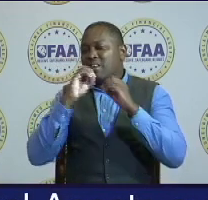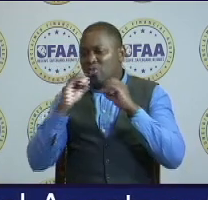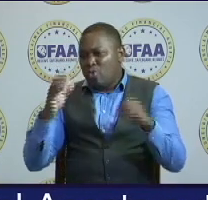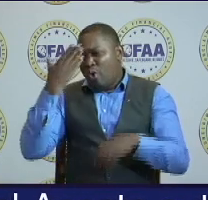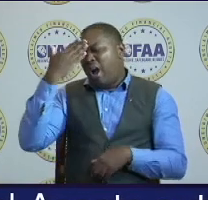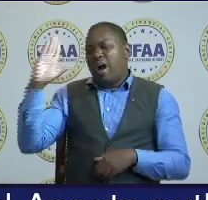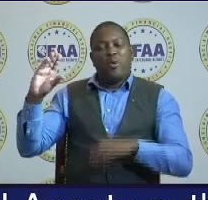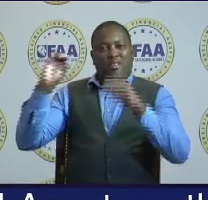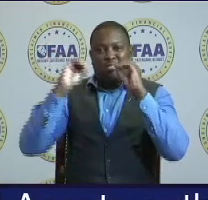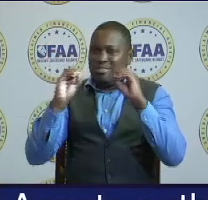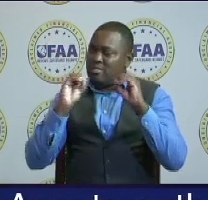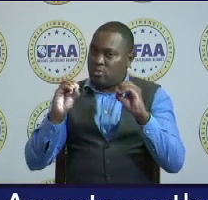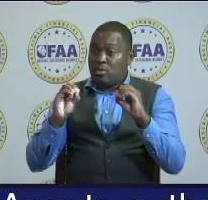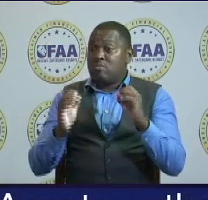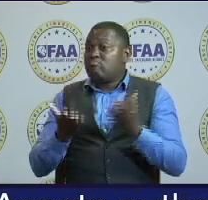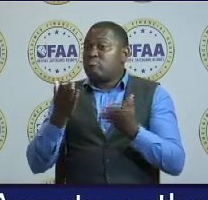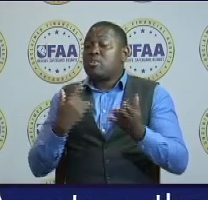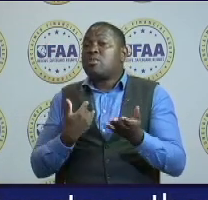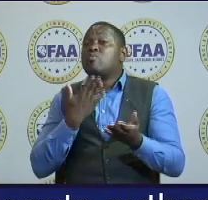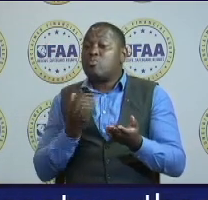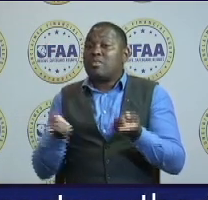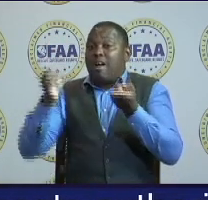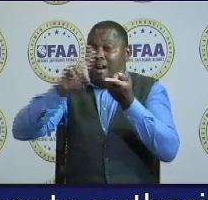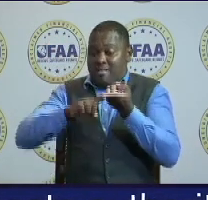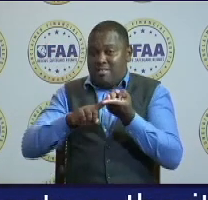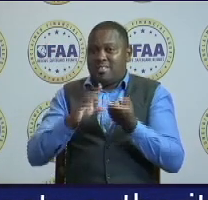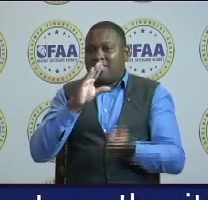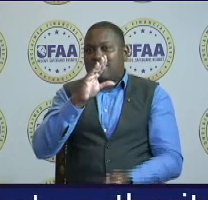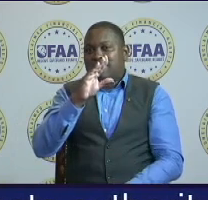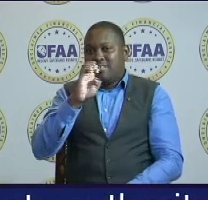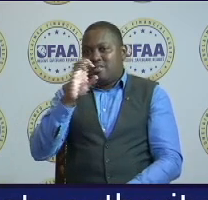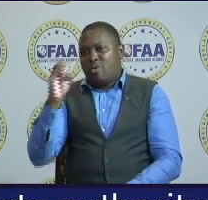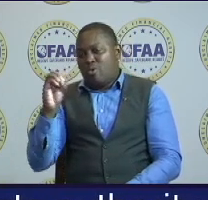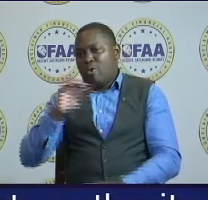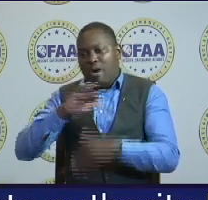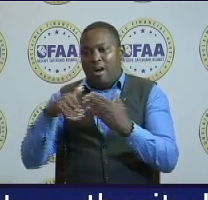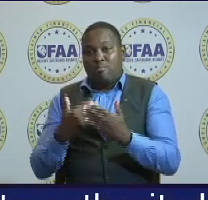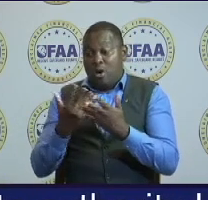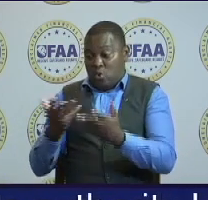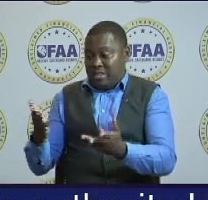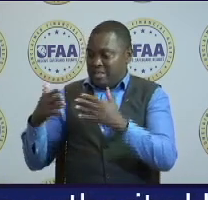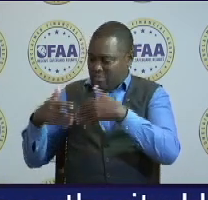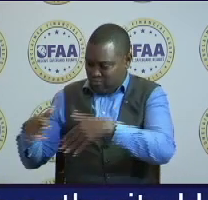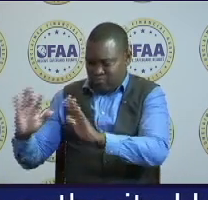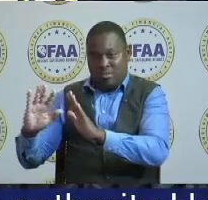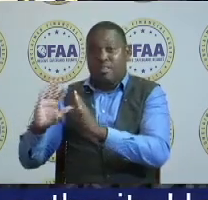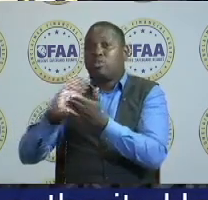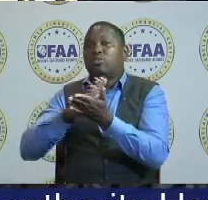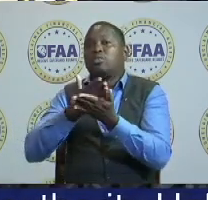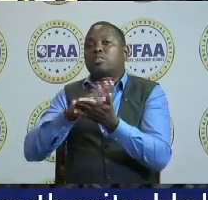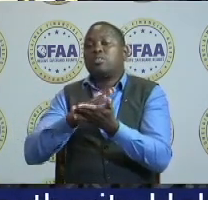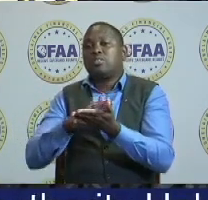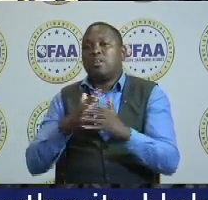don't know what you'd like to maybe contribute to that, CEO, in regards to unclaimed assets, those that are listed shares. Okay, thank you. Thank you,